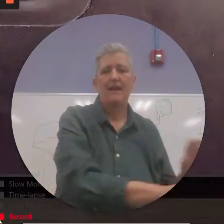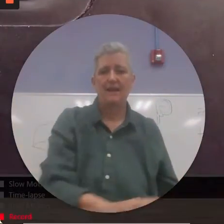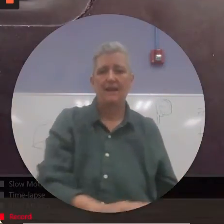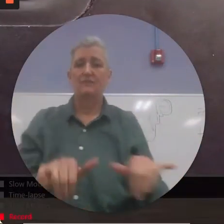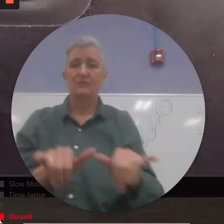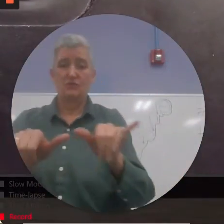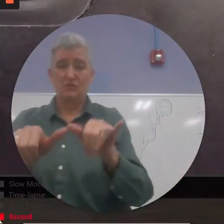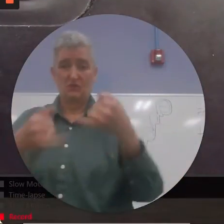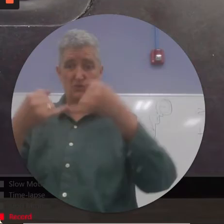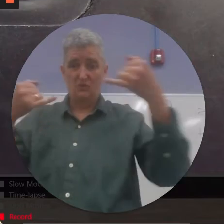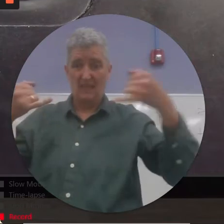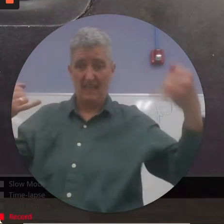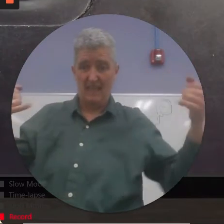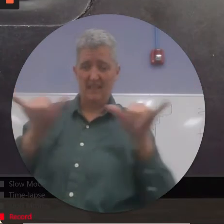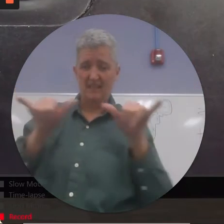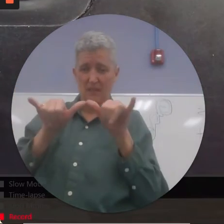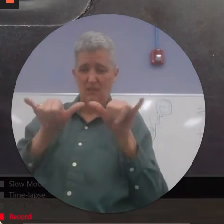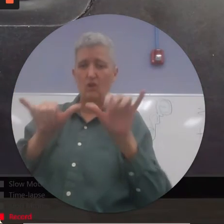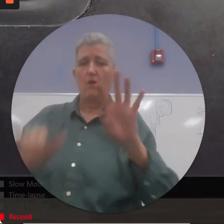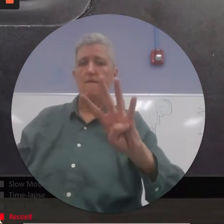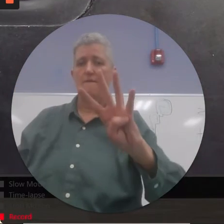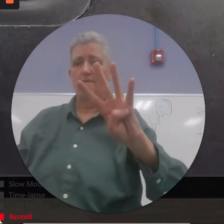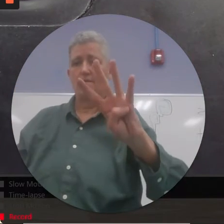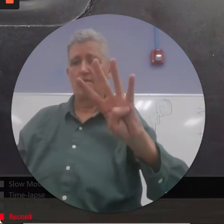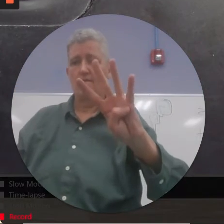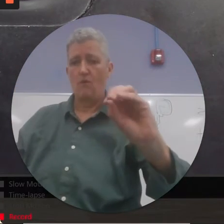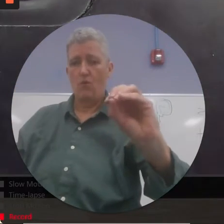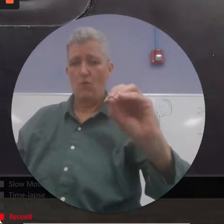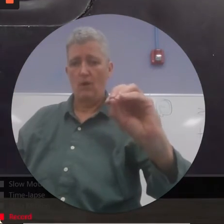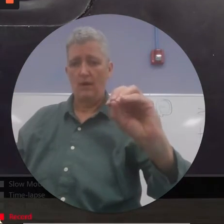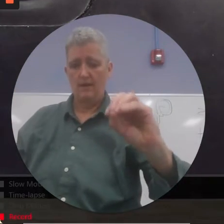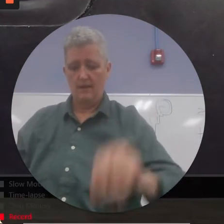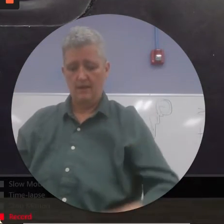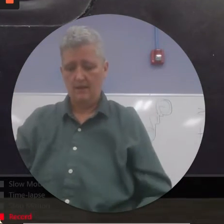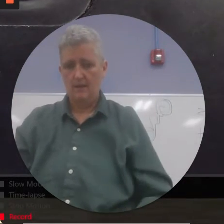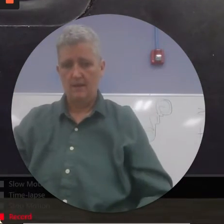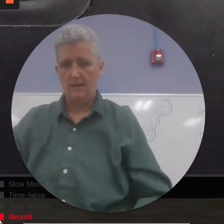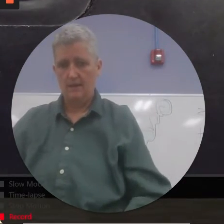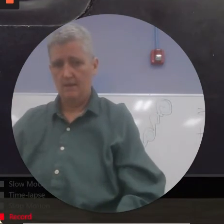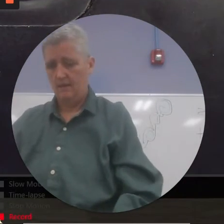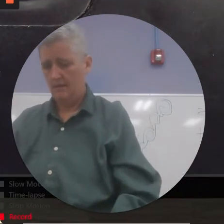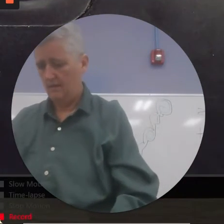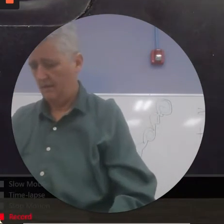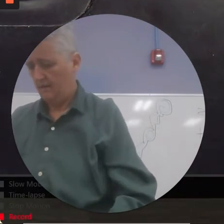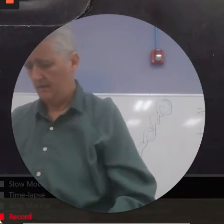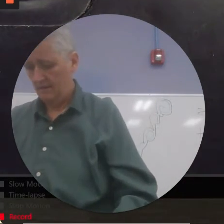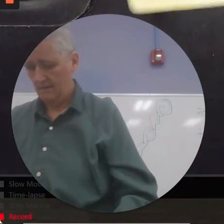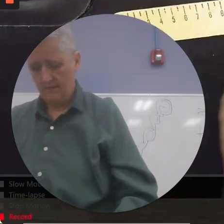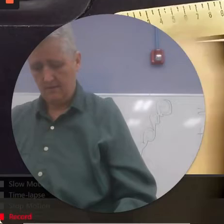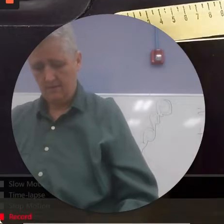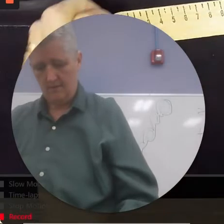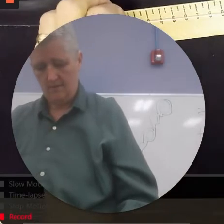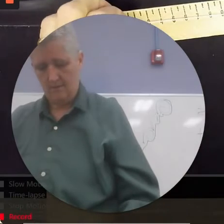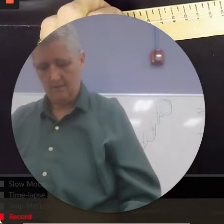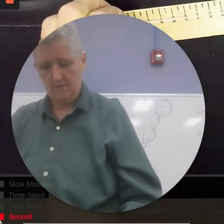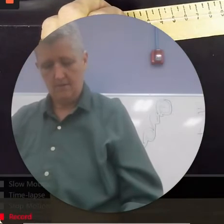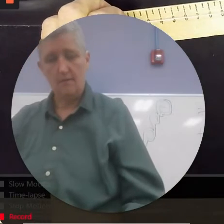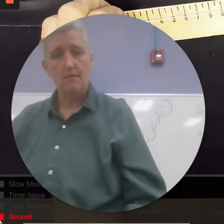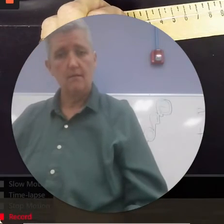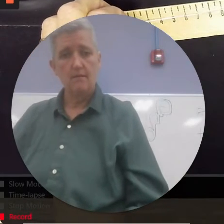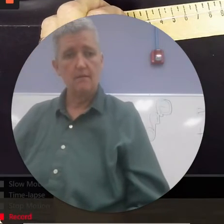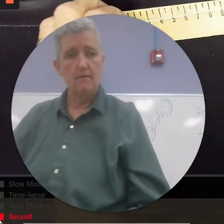So now we're going to measure some lines. We're going to do 40 centimeters for the suspension lines. All